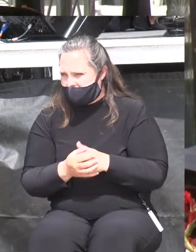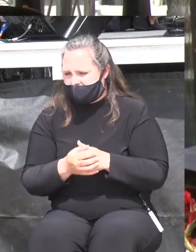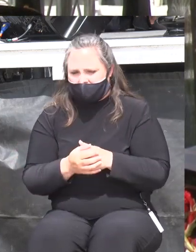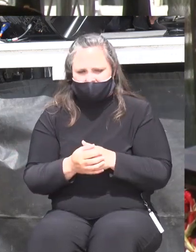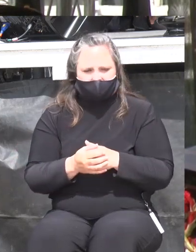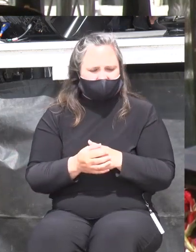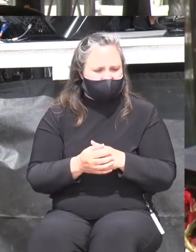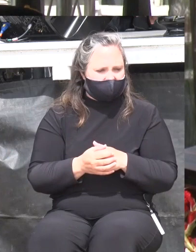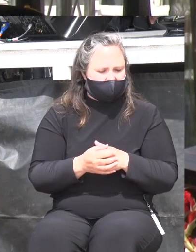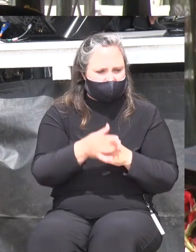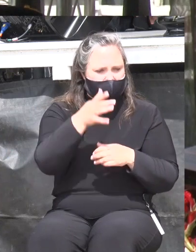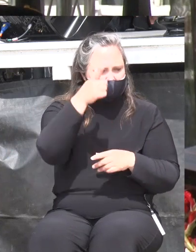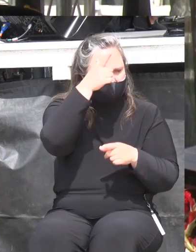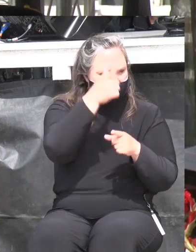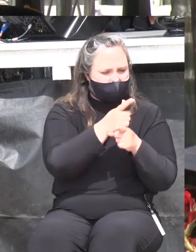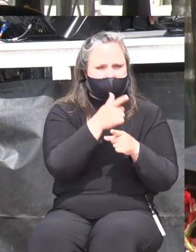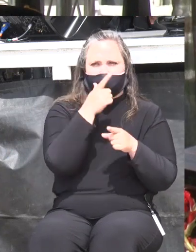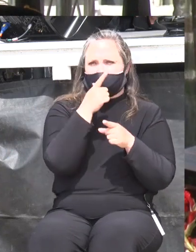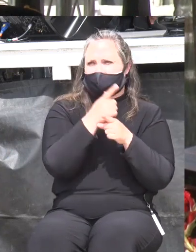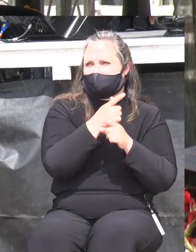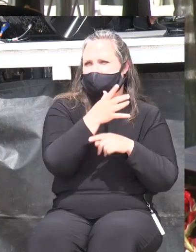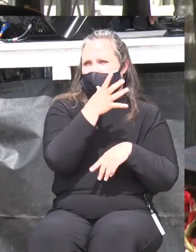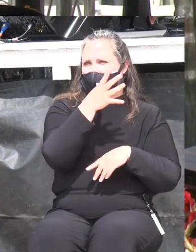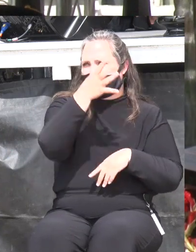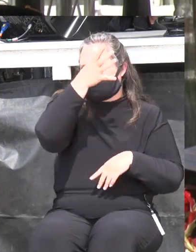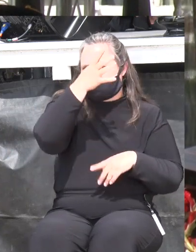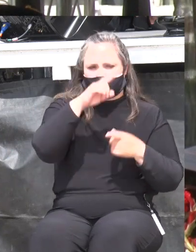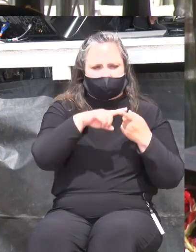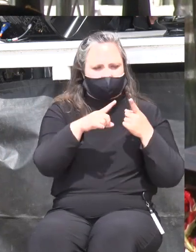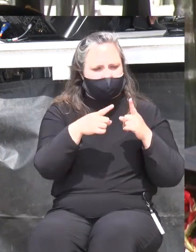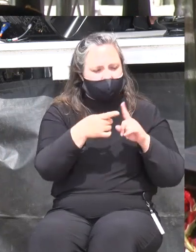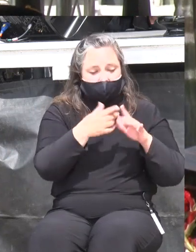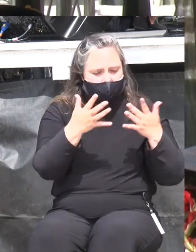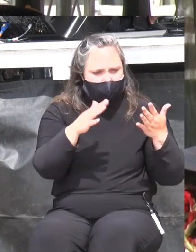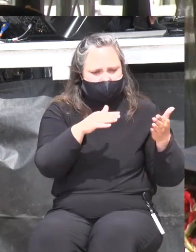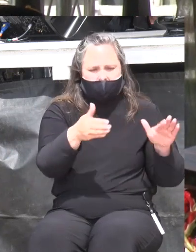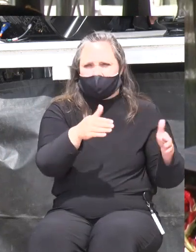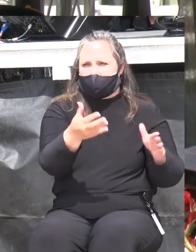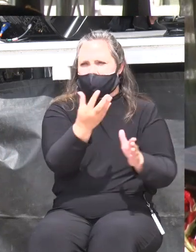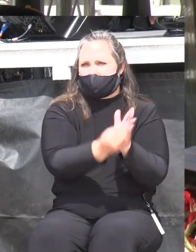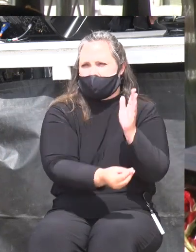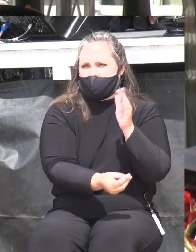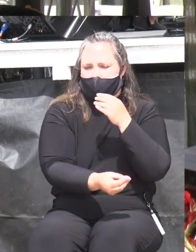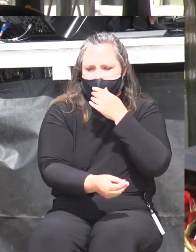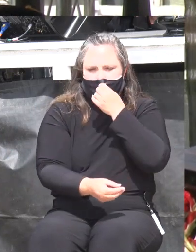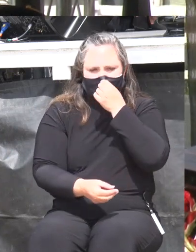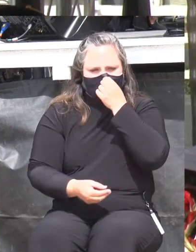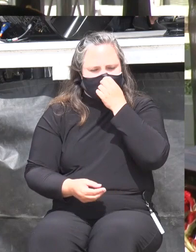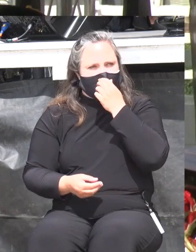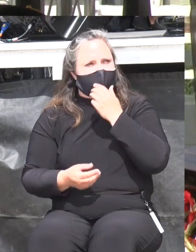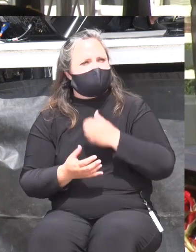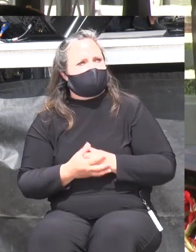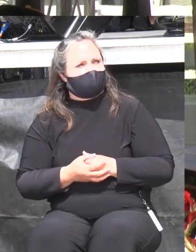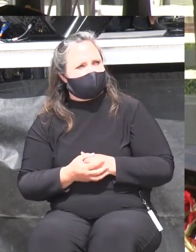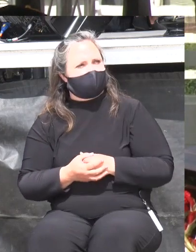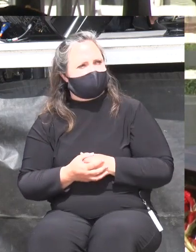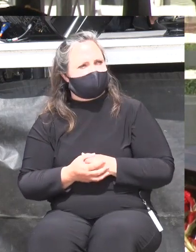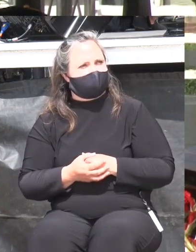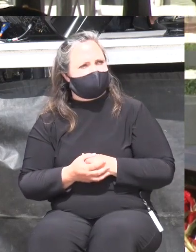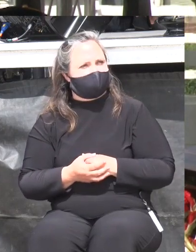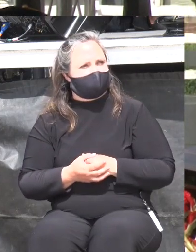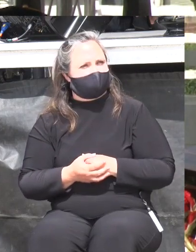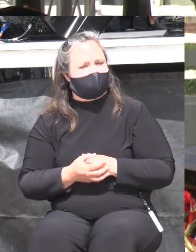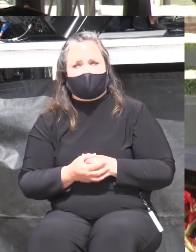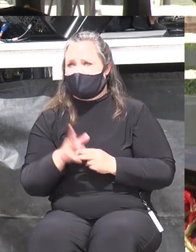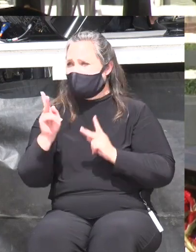friend. And at this moment, right today, we still know personally someone who has lost